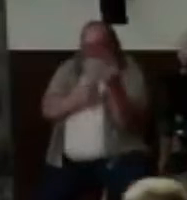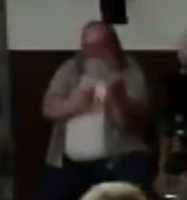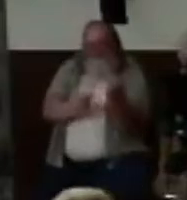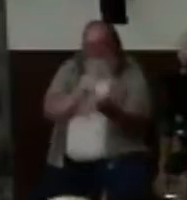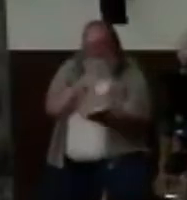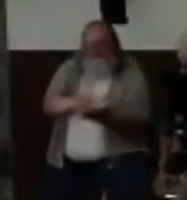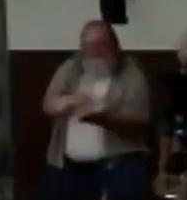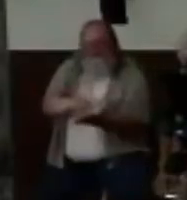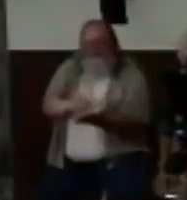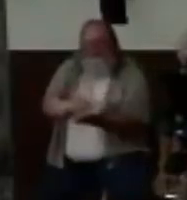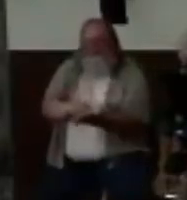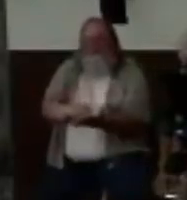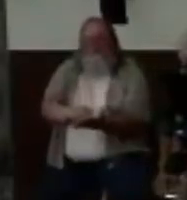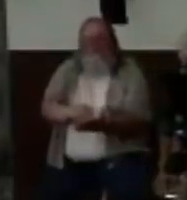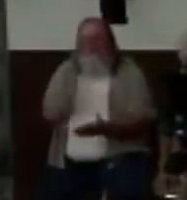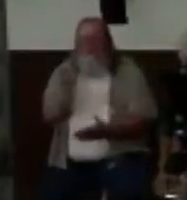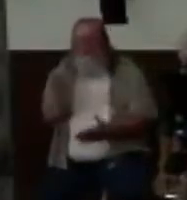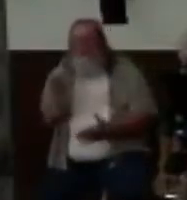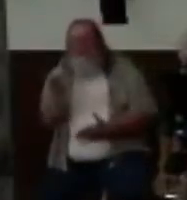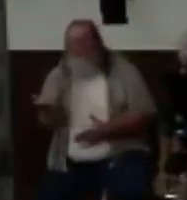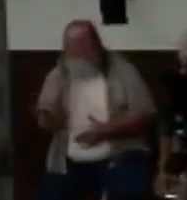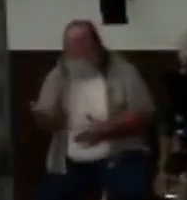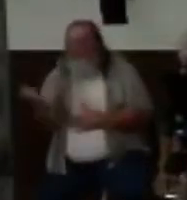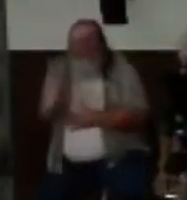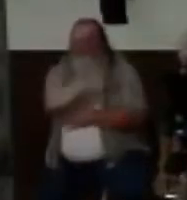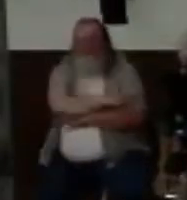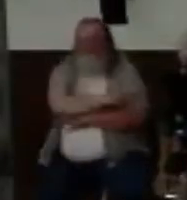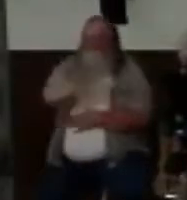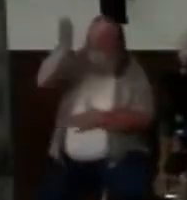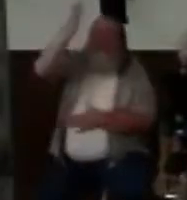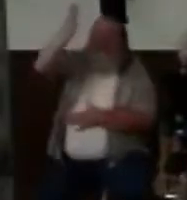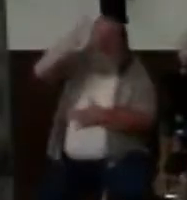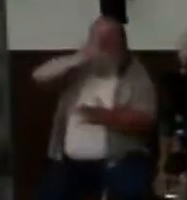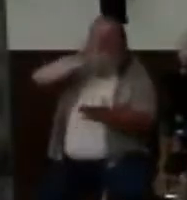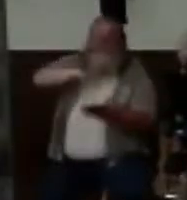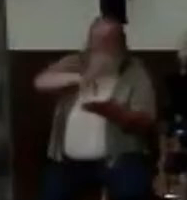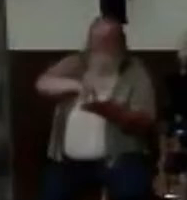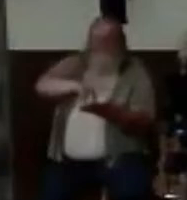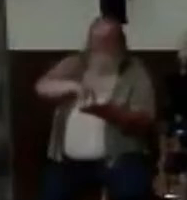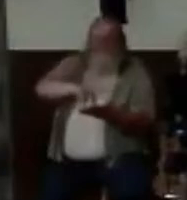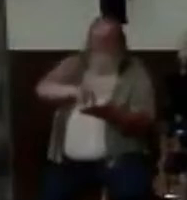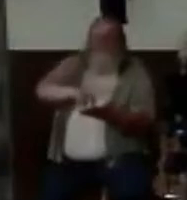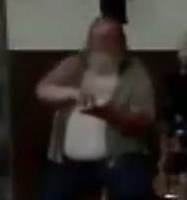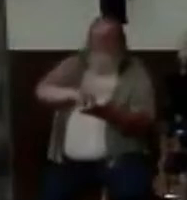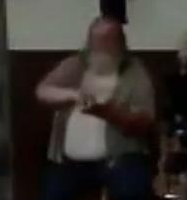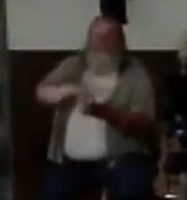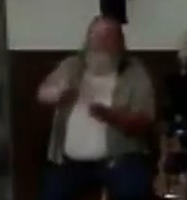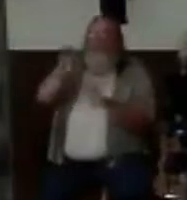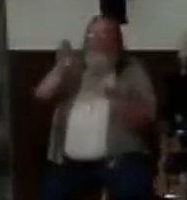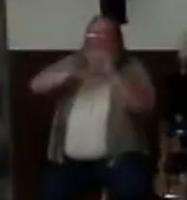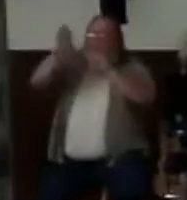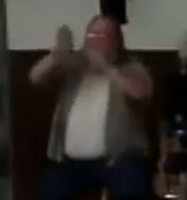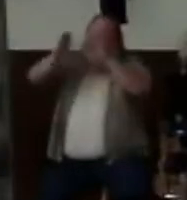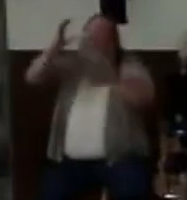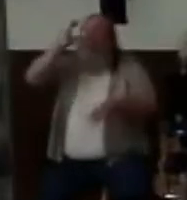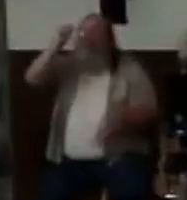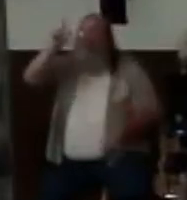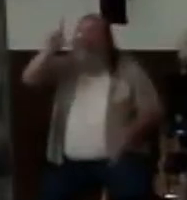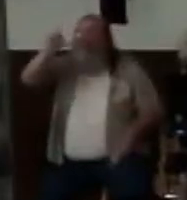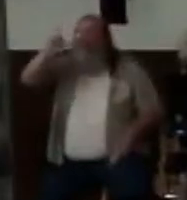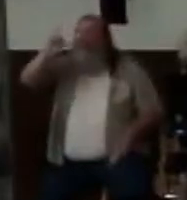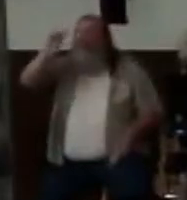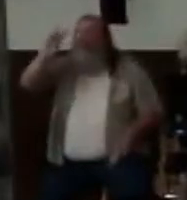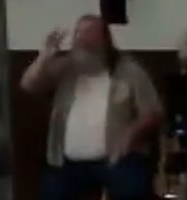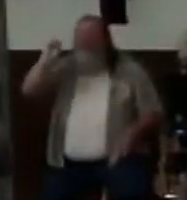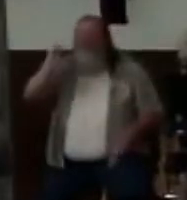past. On that day, his feet will stand on the Mount of Olives, east of Jerusalem. And the Mount of Olives will split